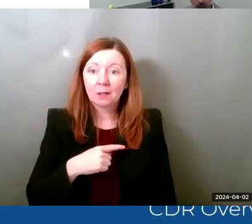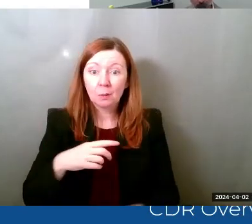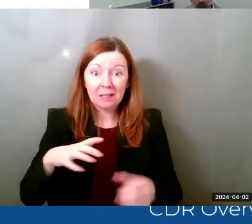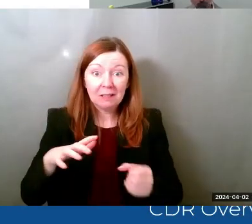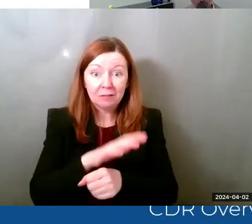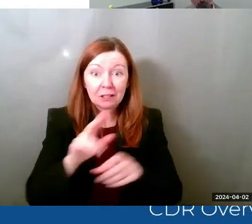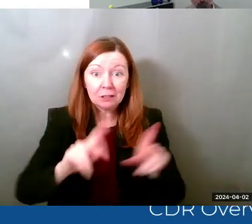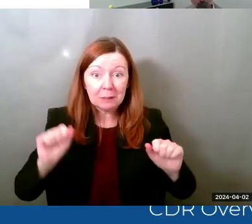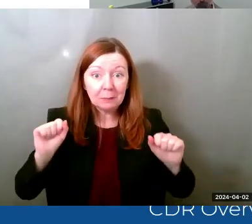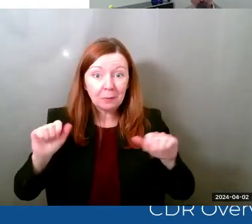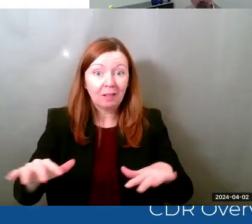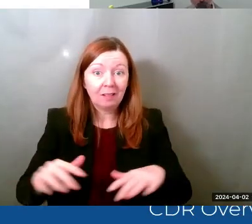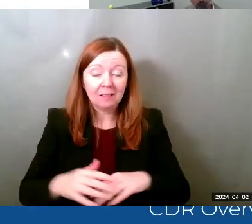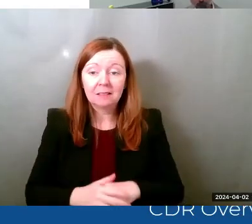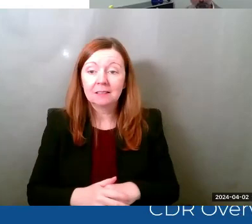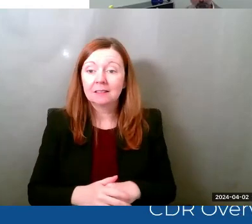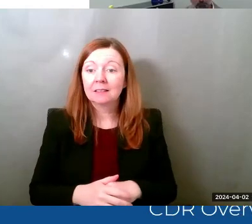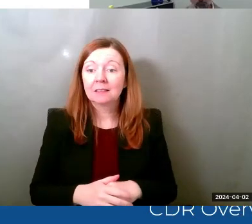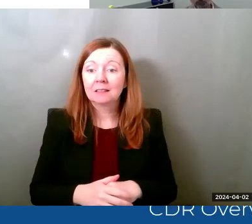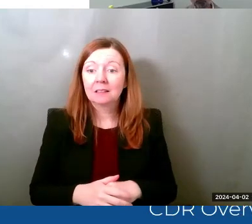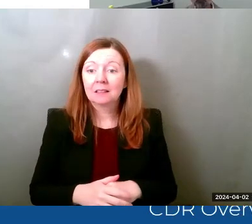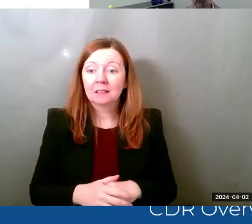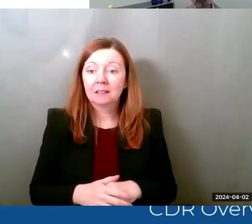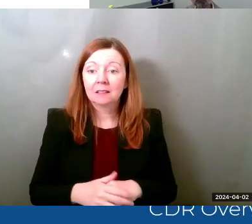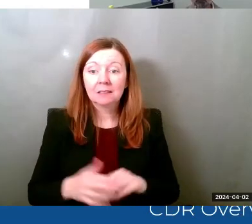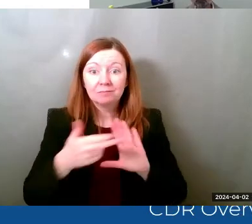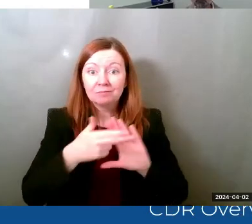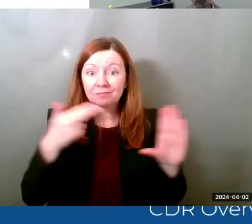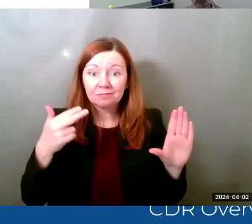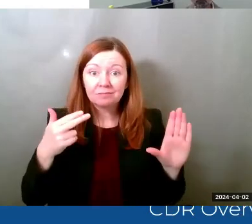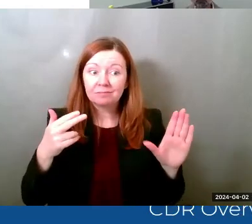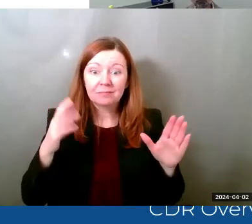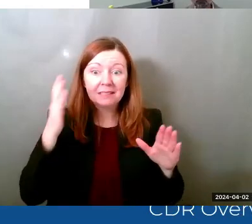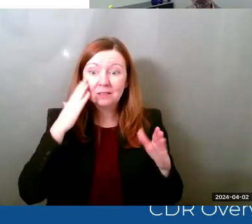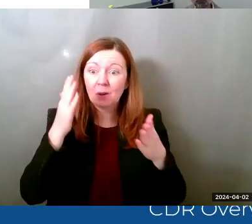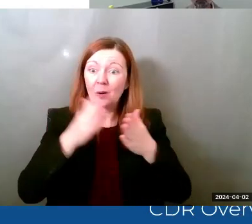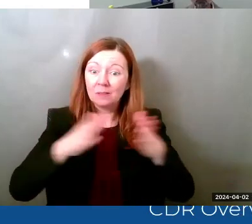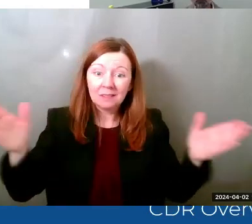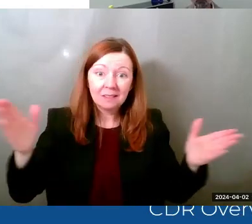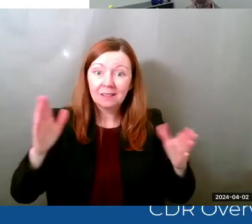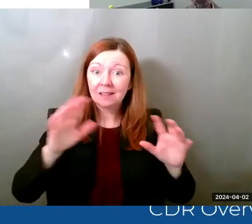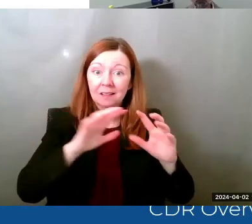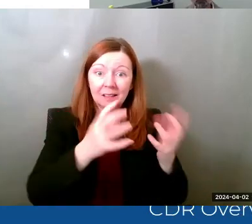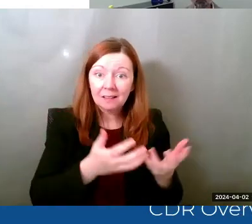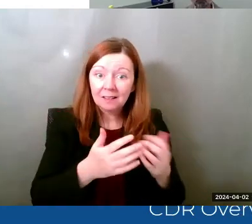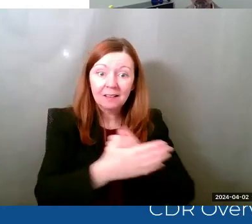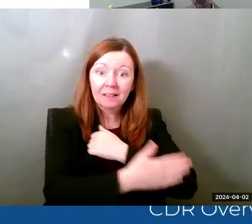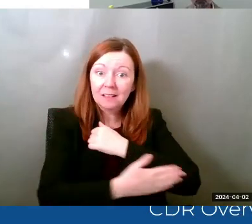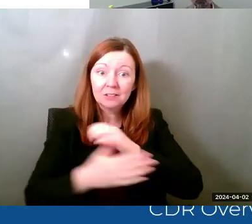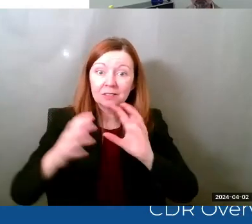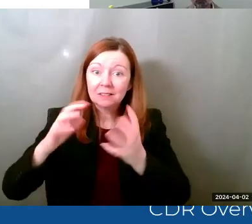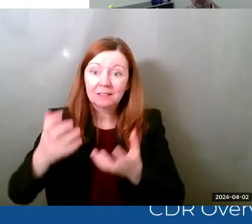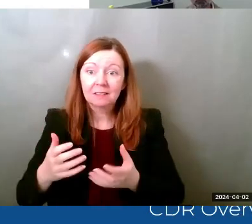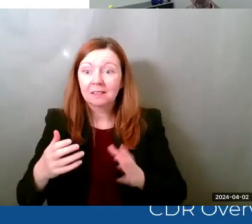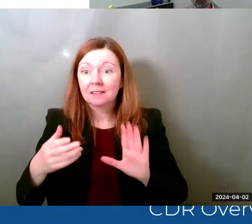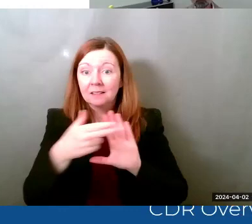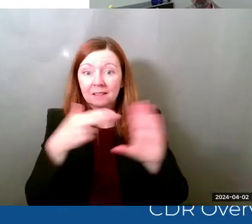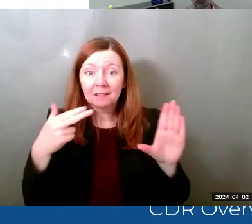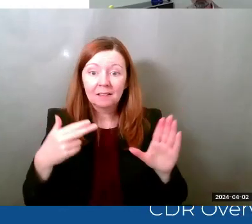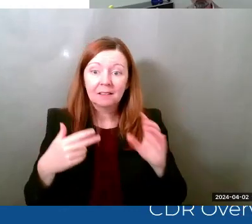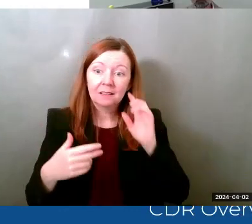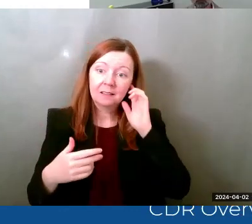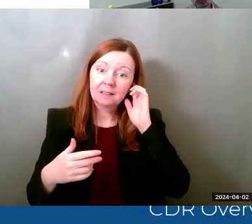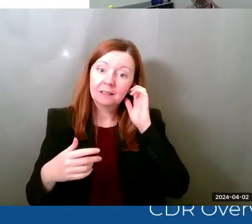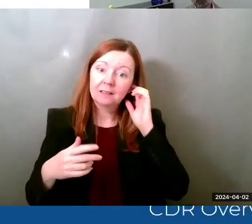seats. The brand is known nationally and internationally under the persona of it's